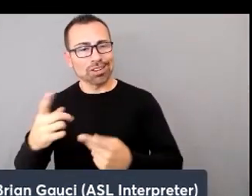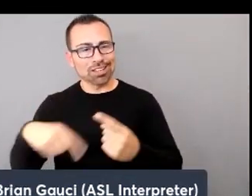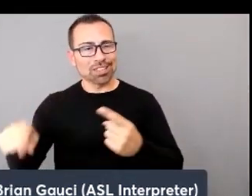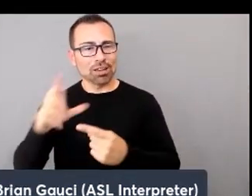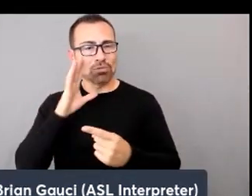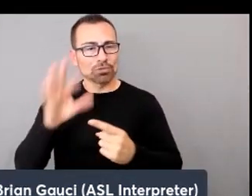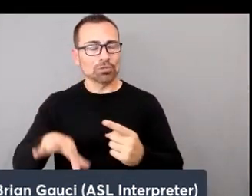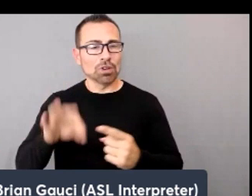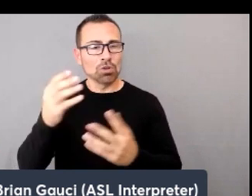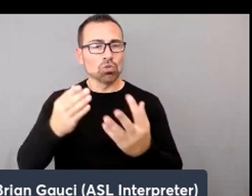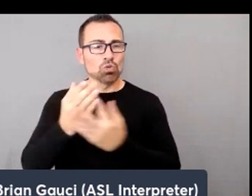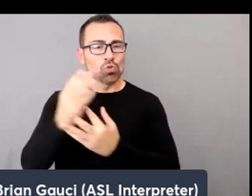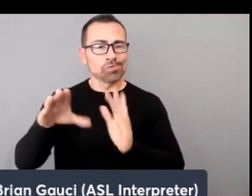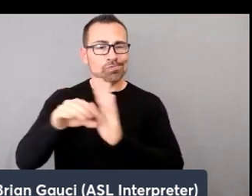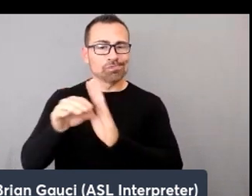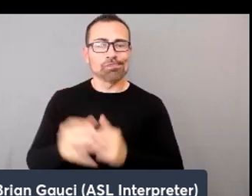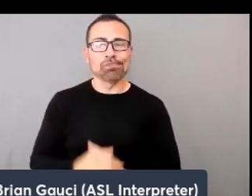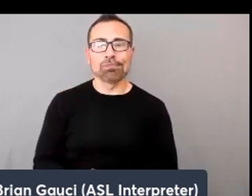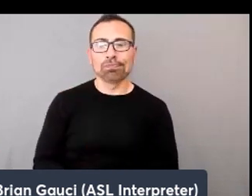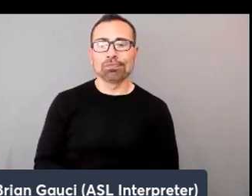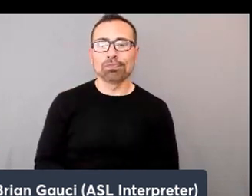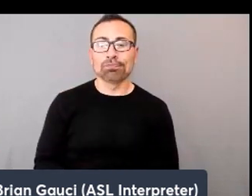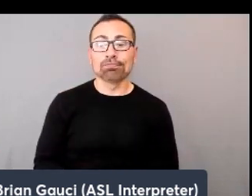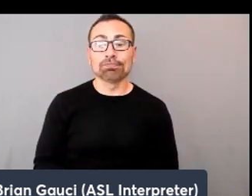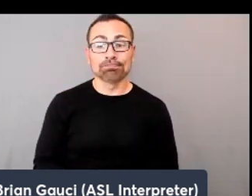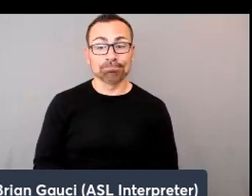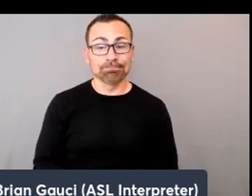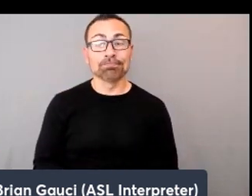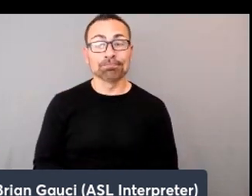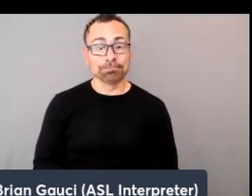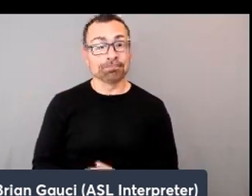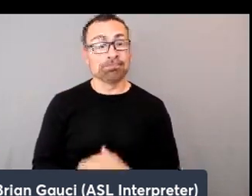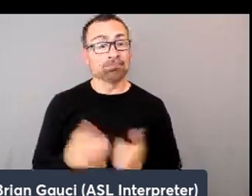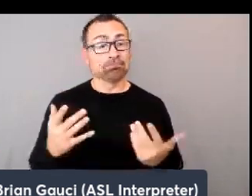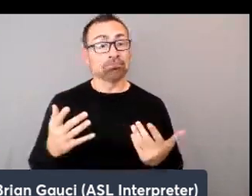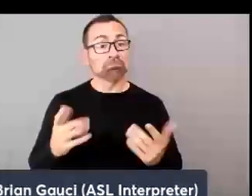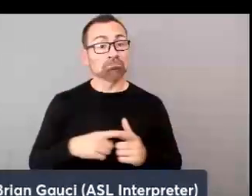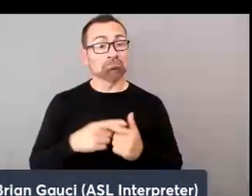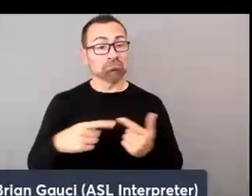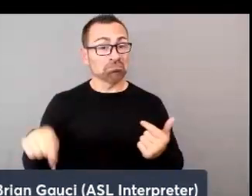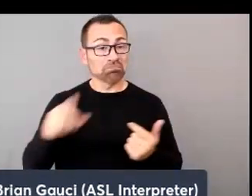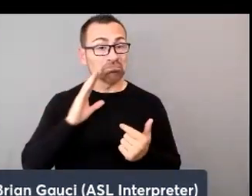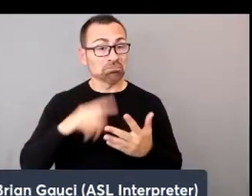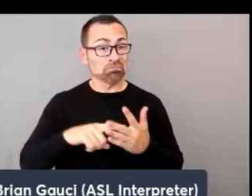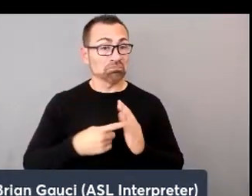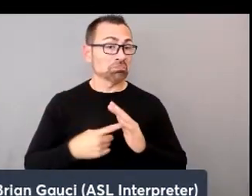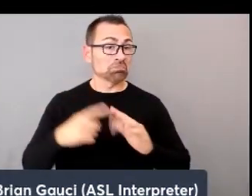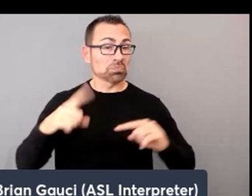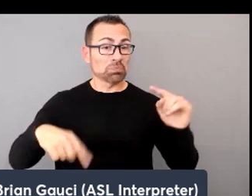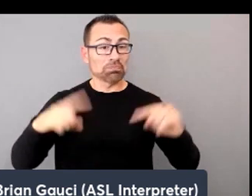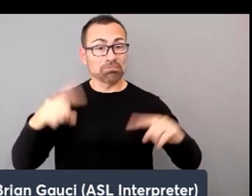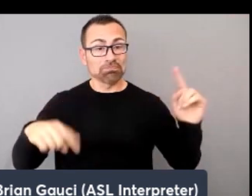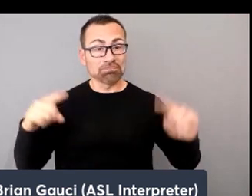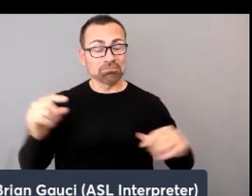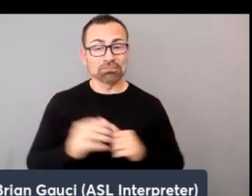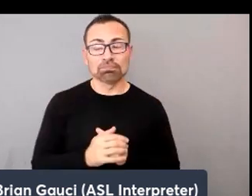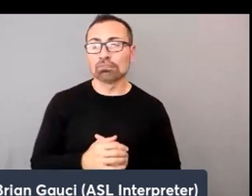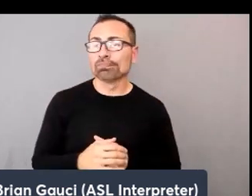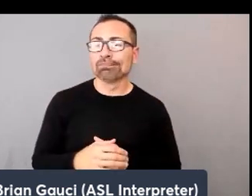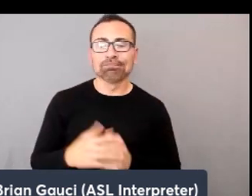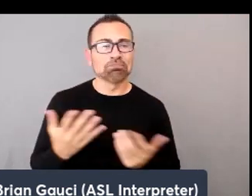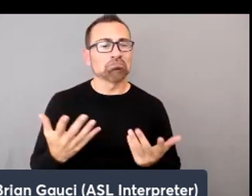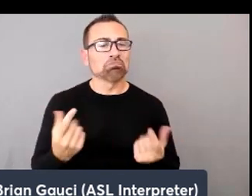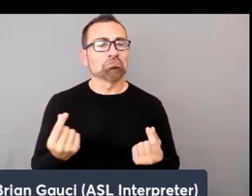above. Oh. Okay. And then we start the randomization. So we tell it every